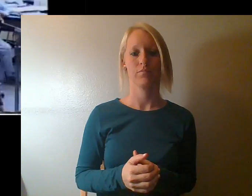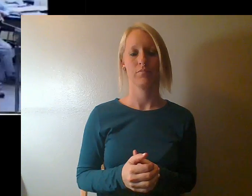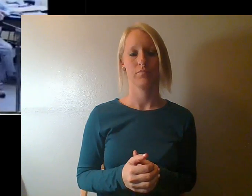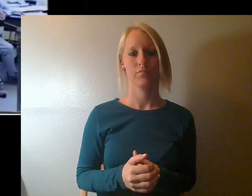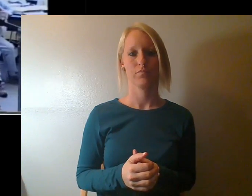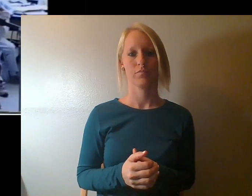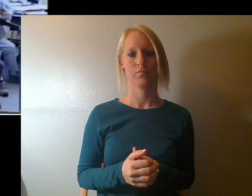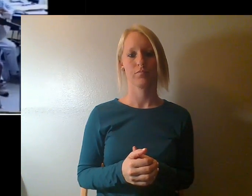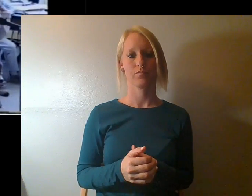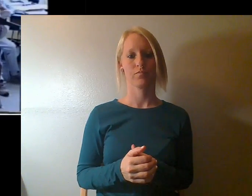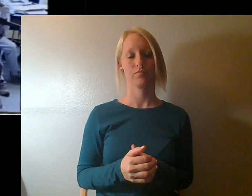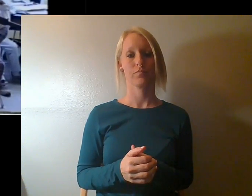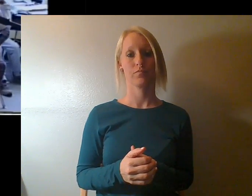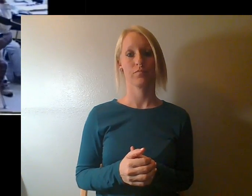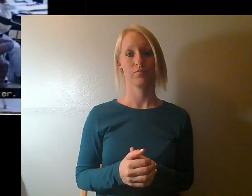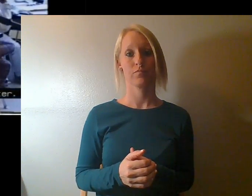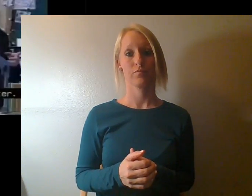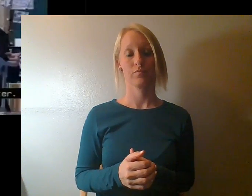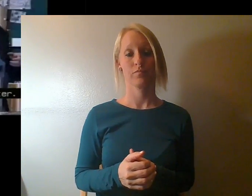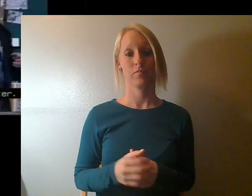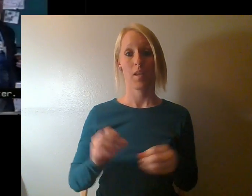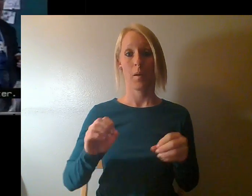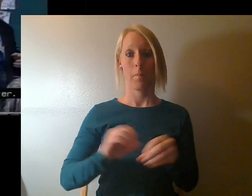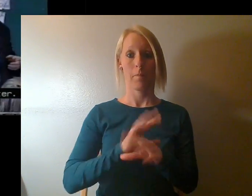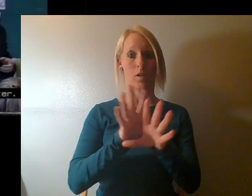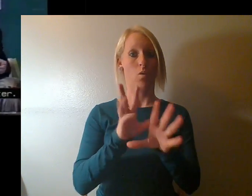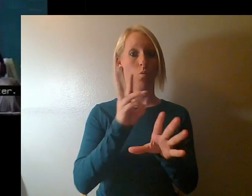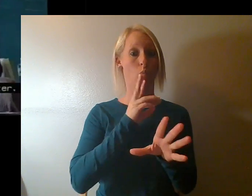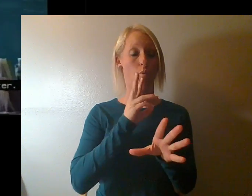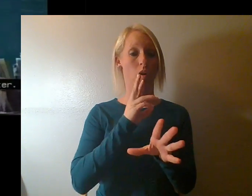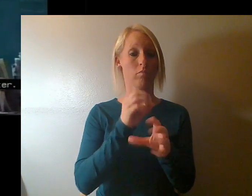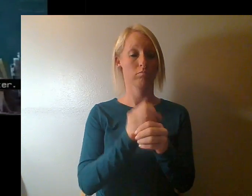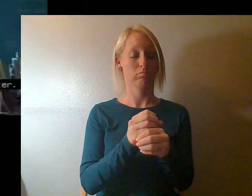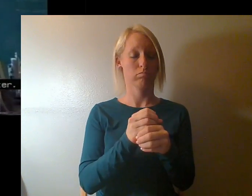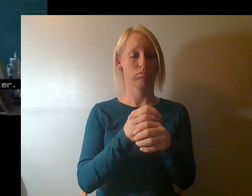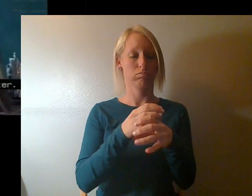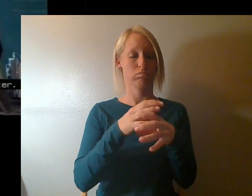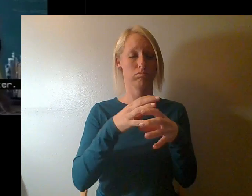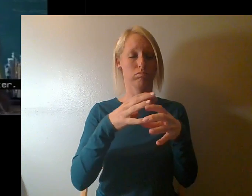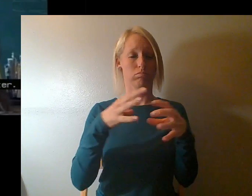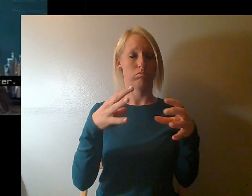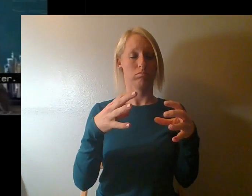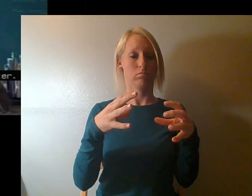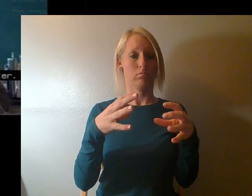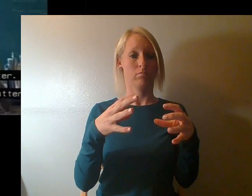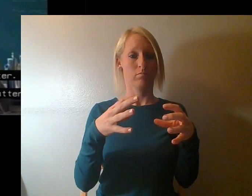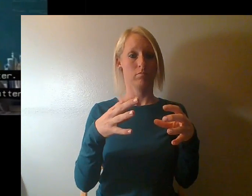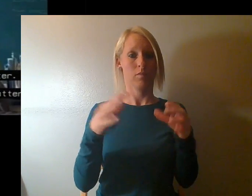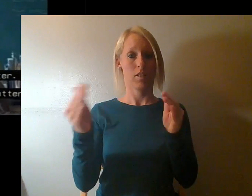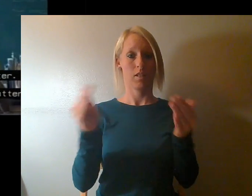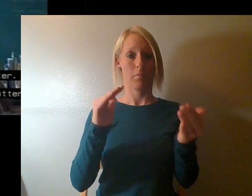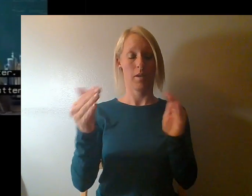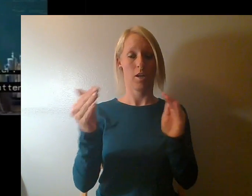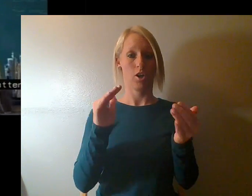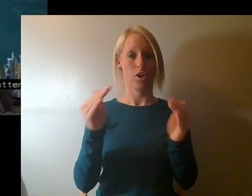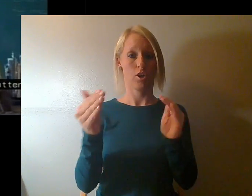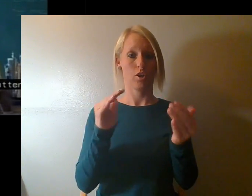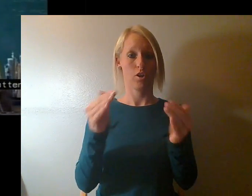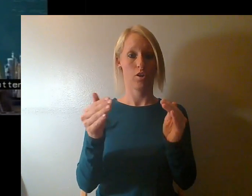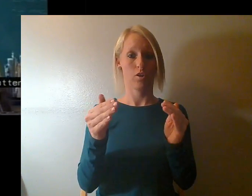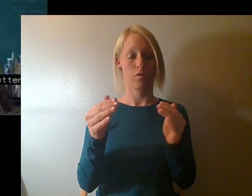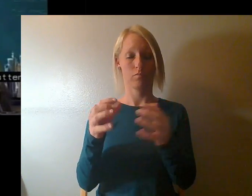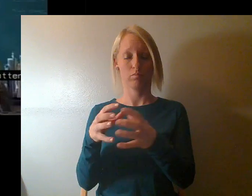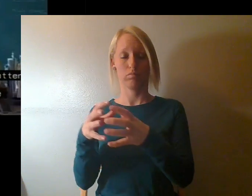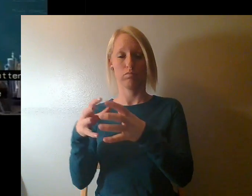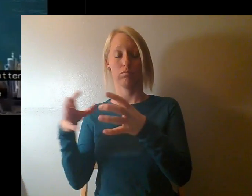Expand. It should get bigger. So if I put an egg in pure water, okay, you can see that this egg, compared to that egg, has gotten swelled up.